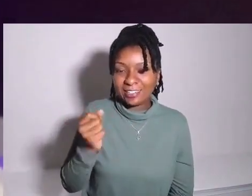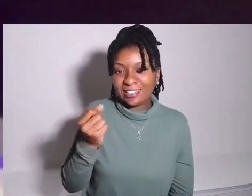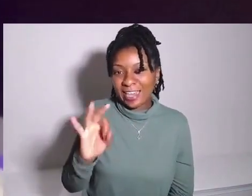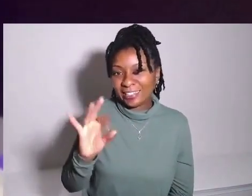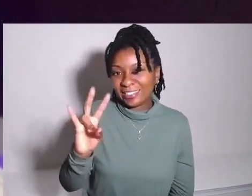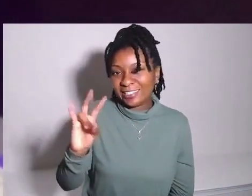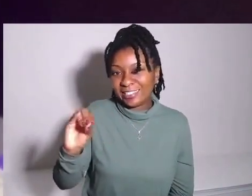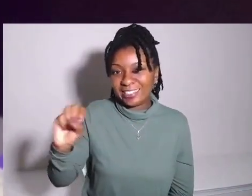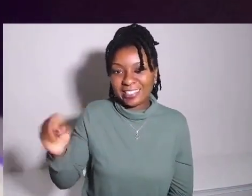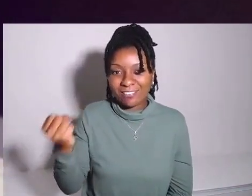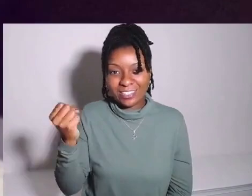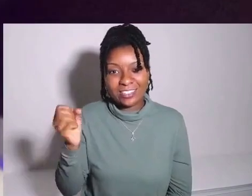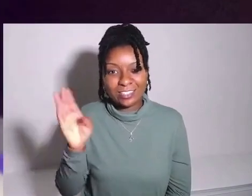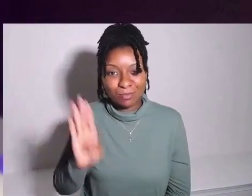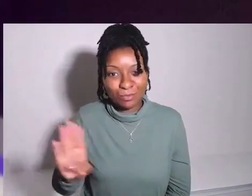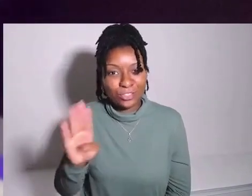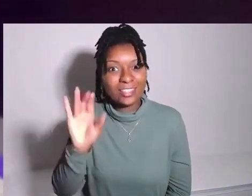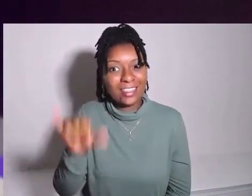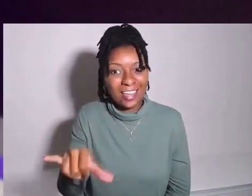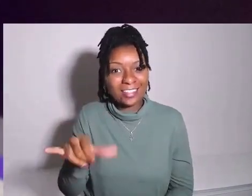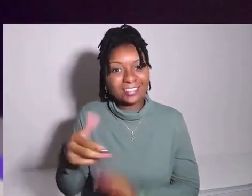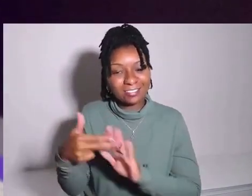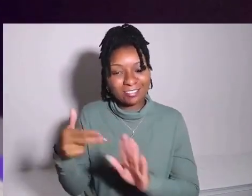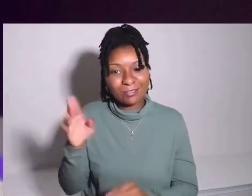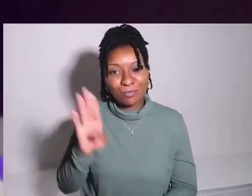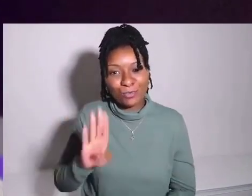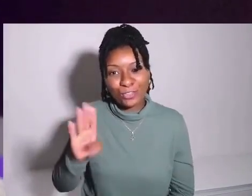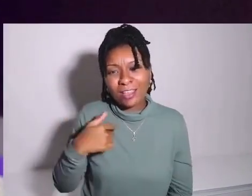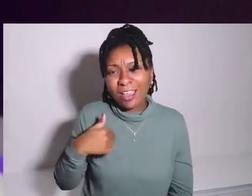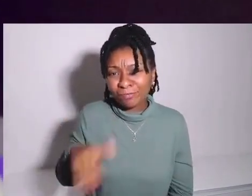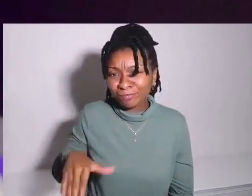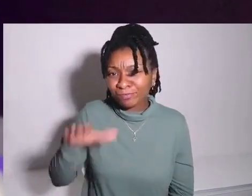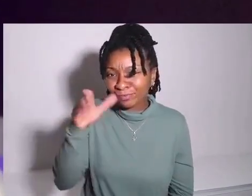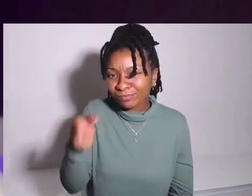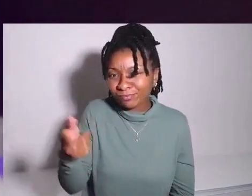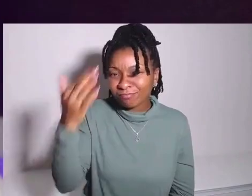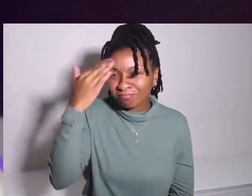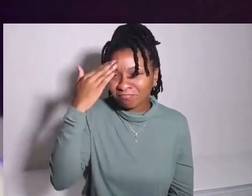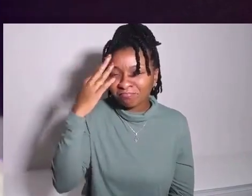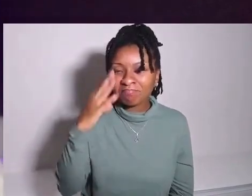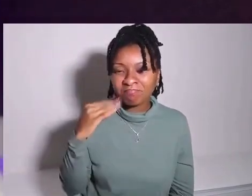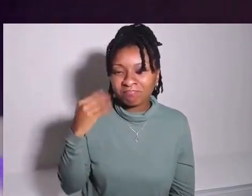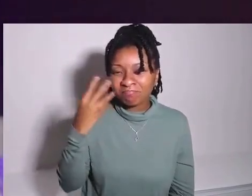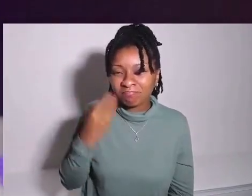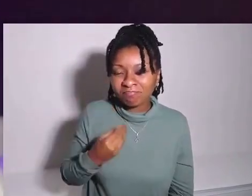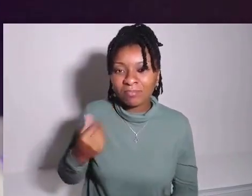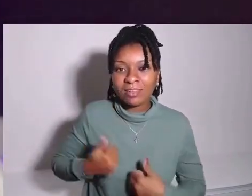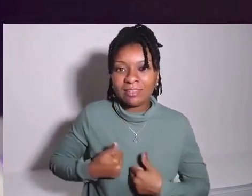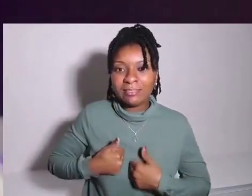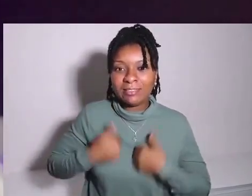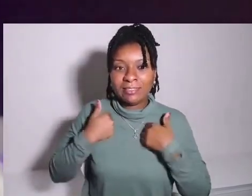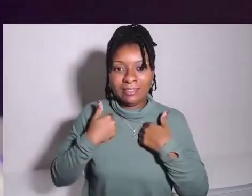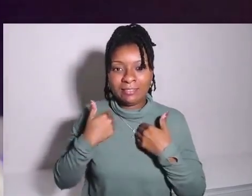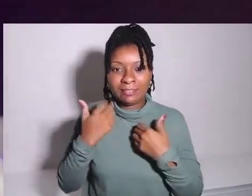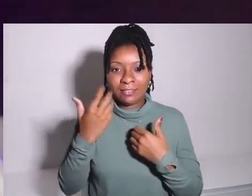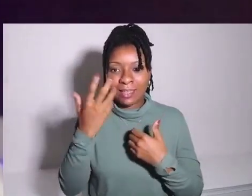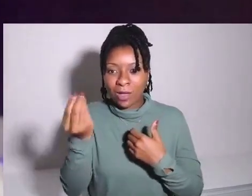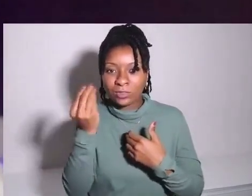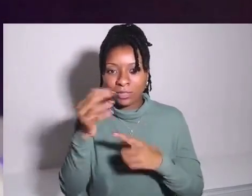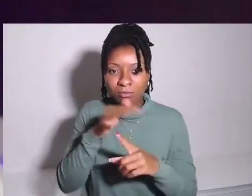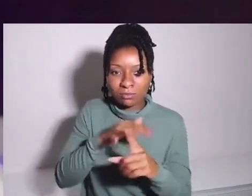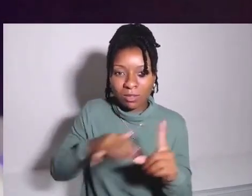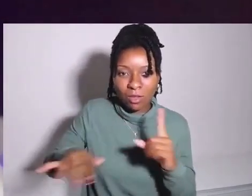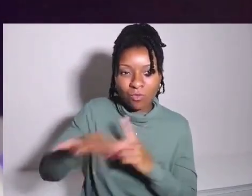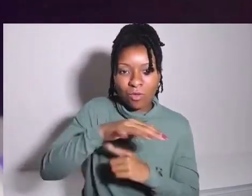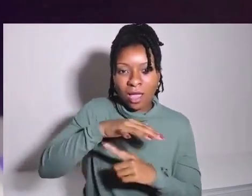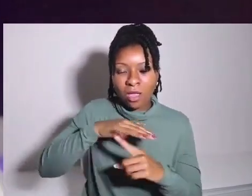And I grew up in Brooklyn and I know what it is to live outside of and around lots and lots